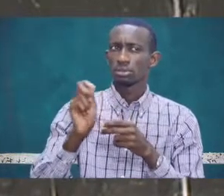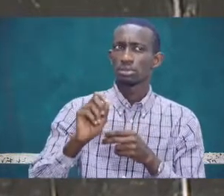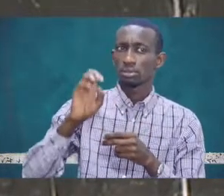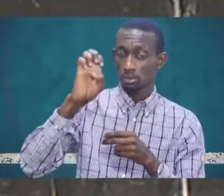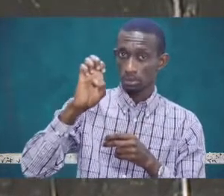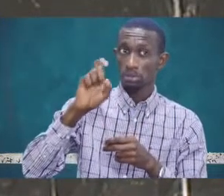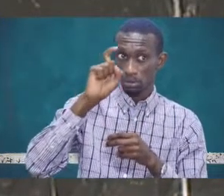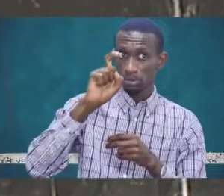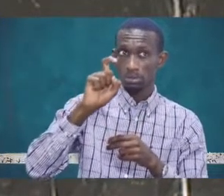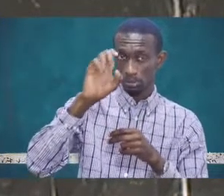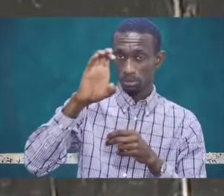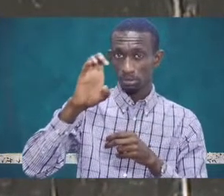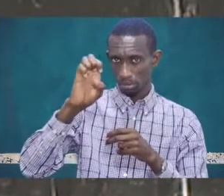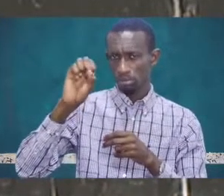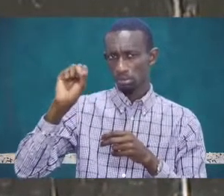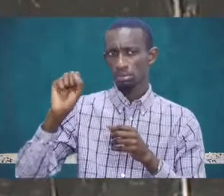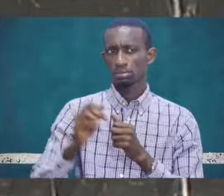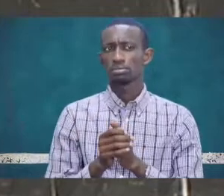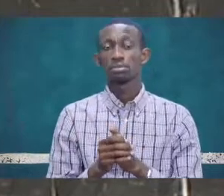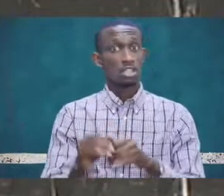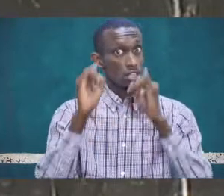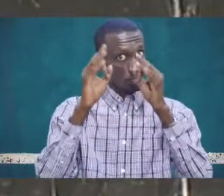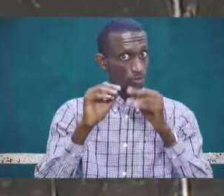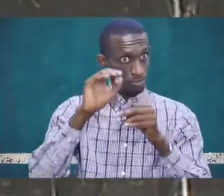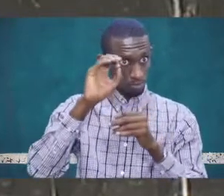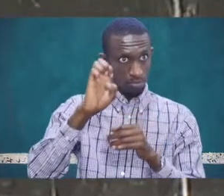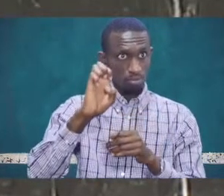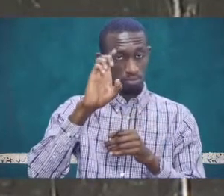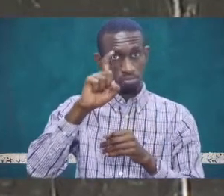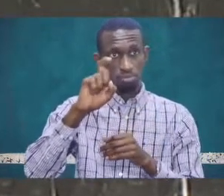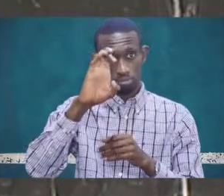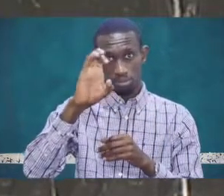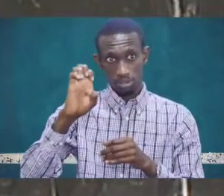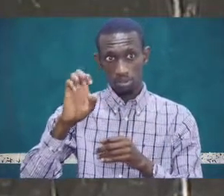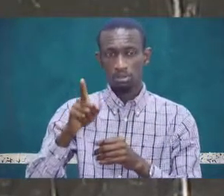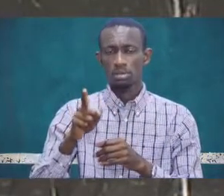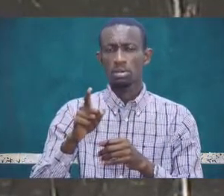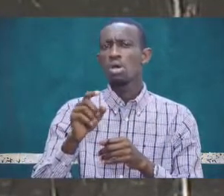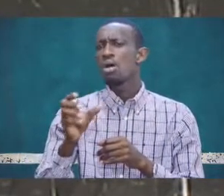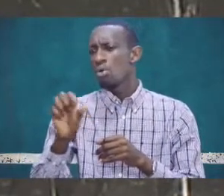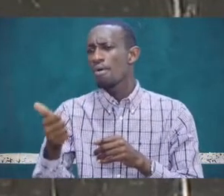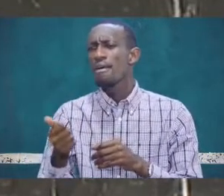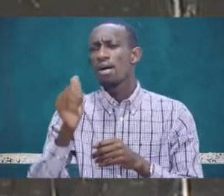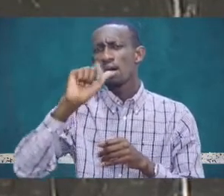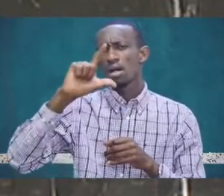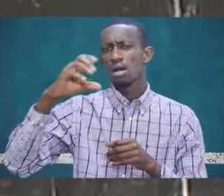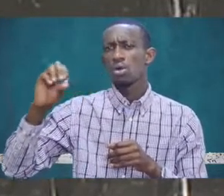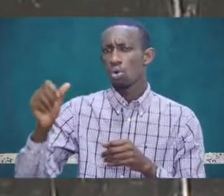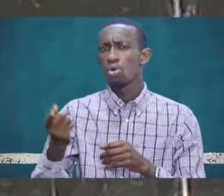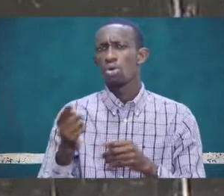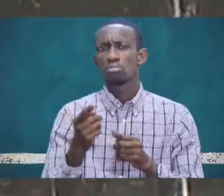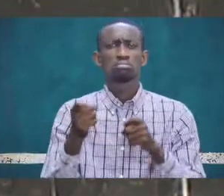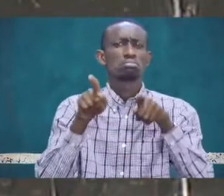another alcohol with the same alcohol now attacking each other. So the